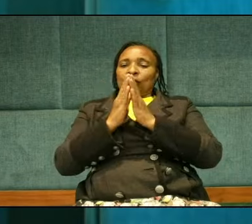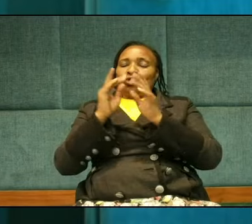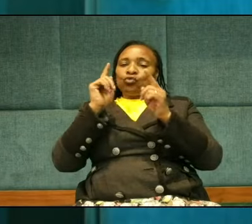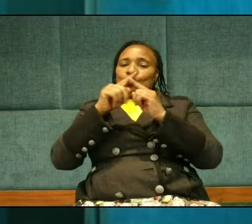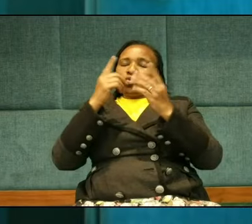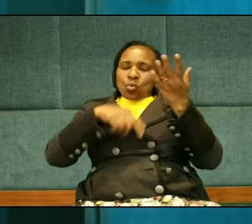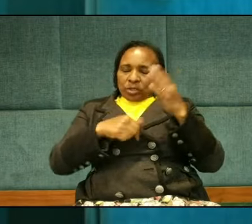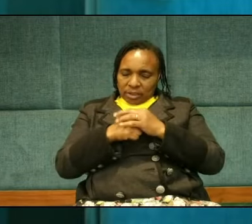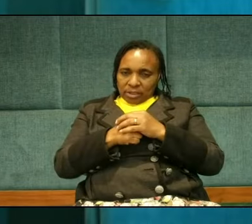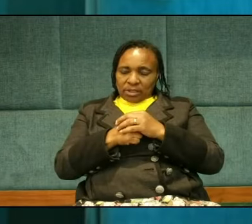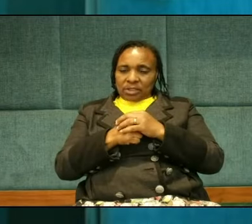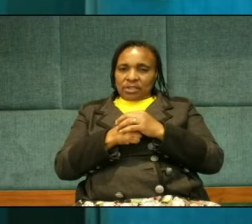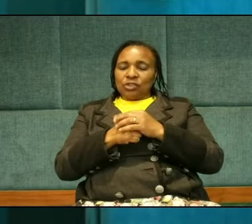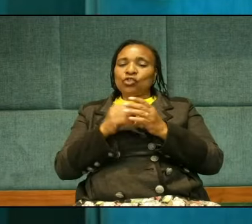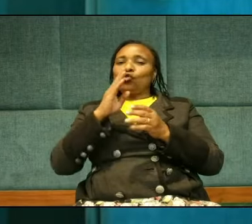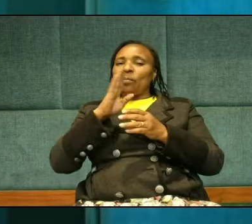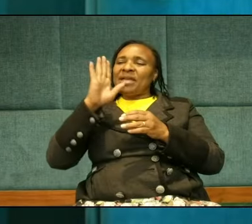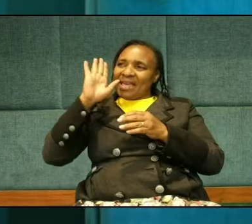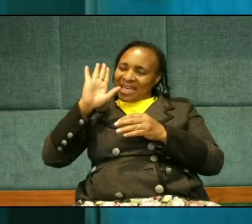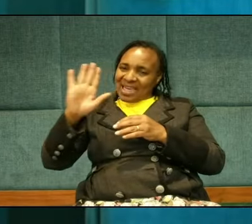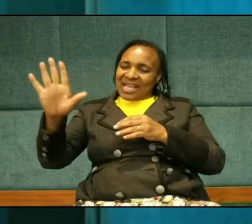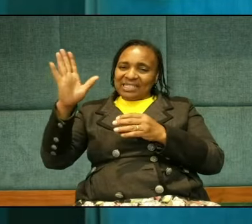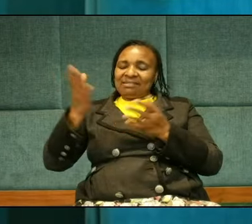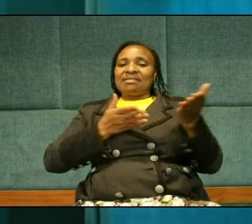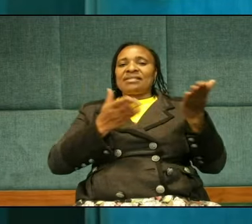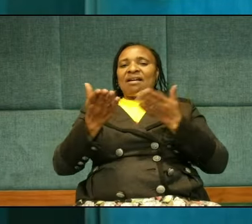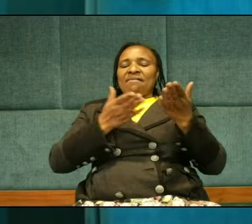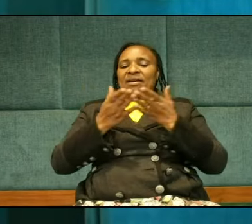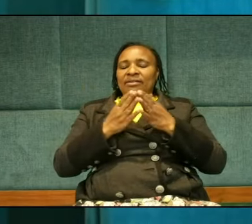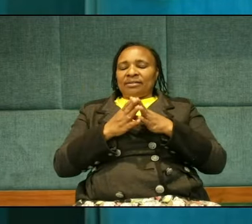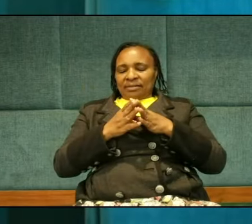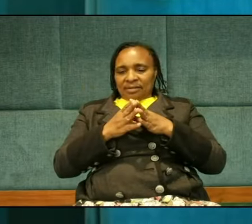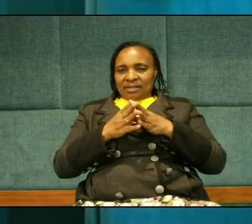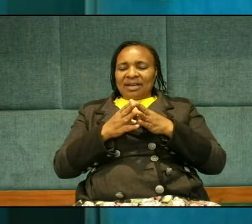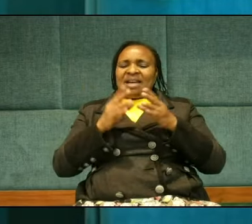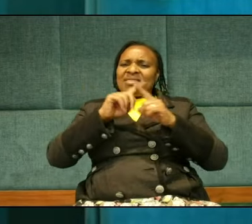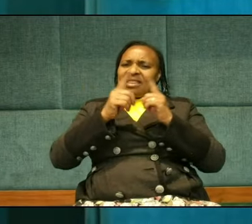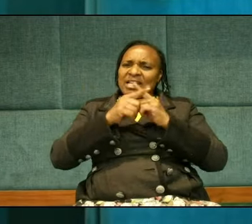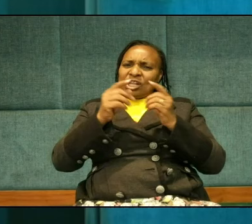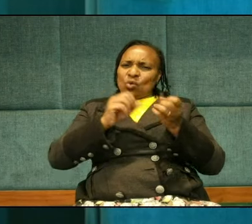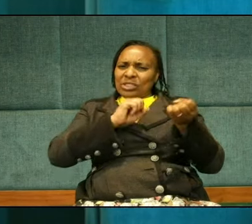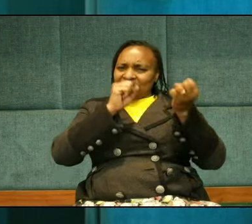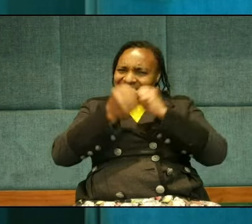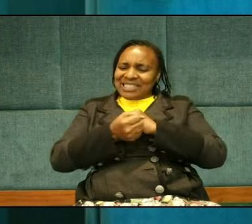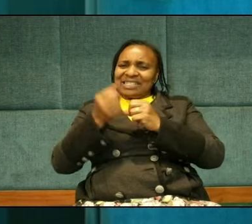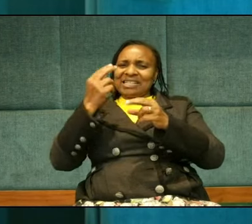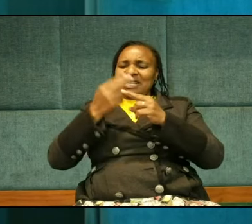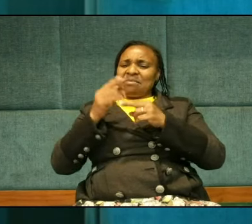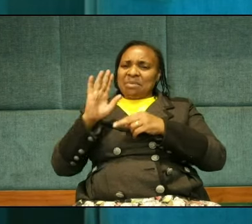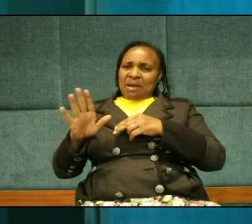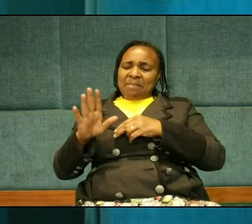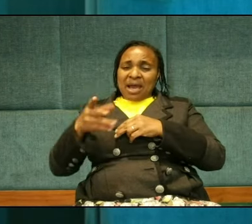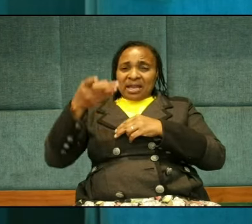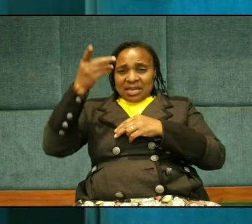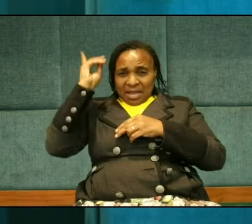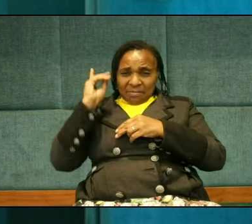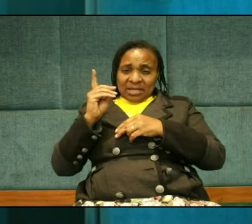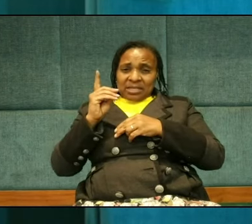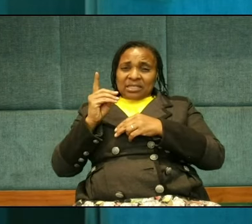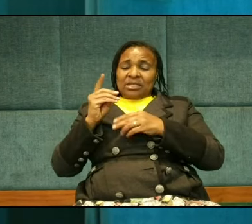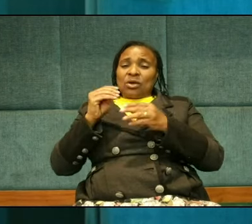to be his servants, and they were changed their names. Daniel's name was changed